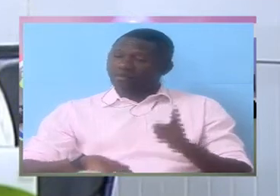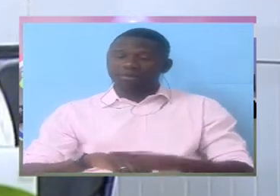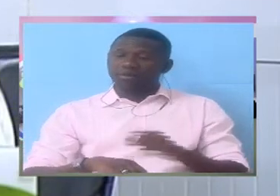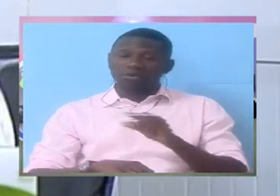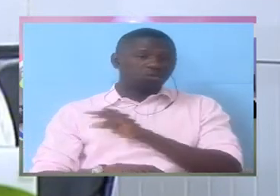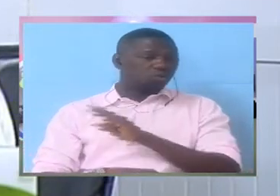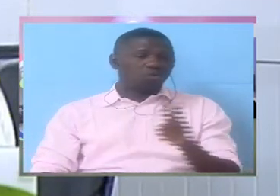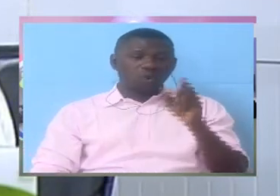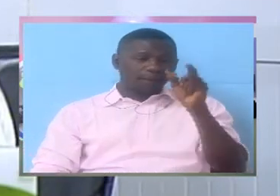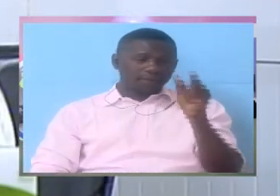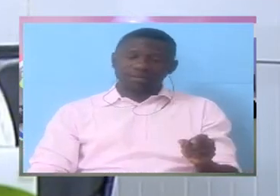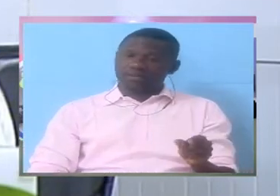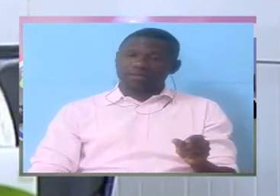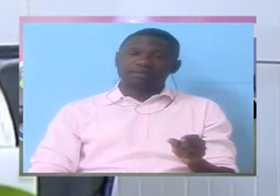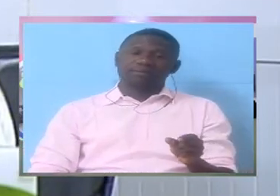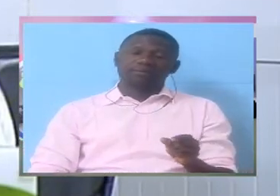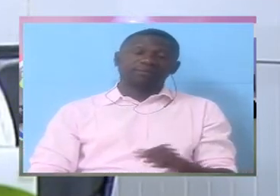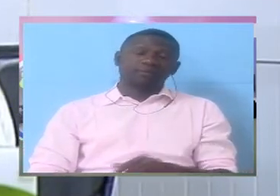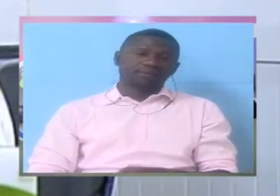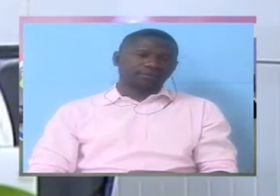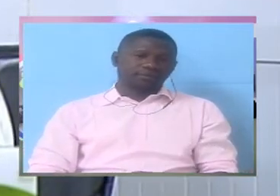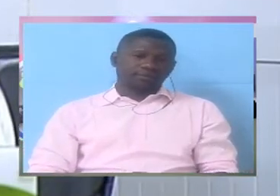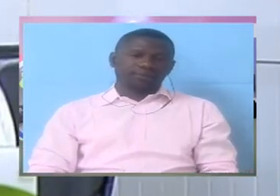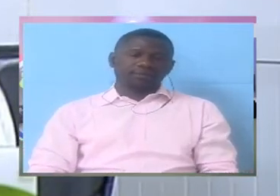anybody. You don't have